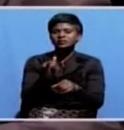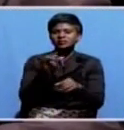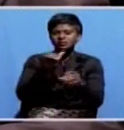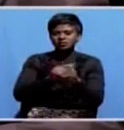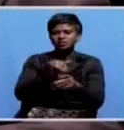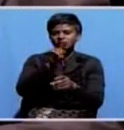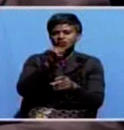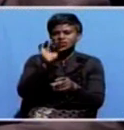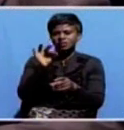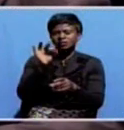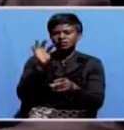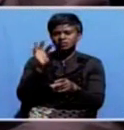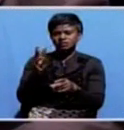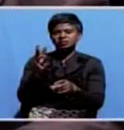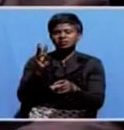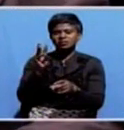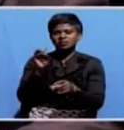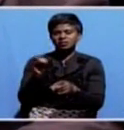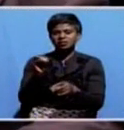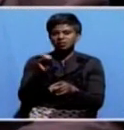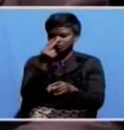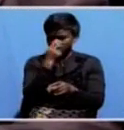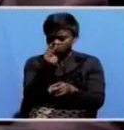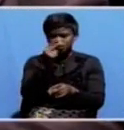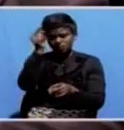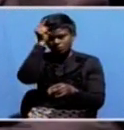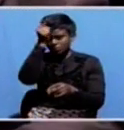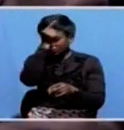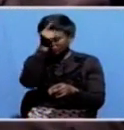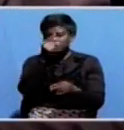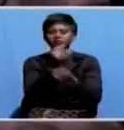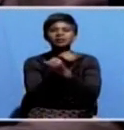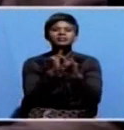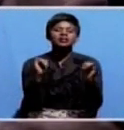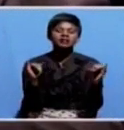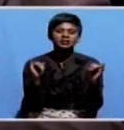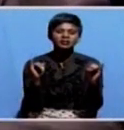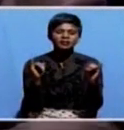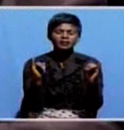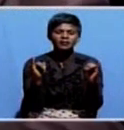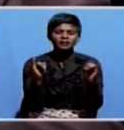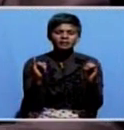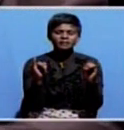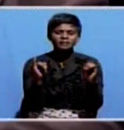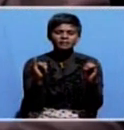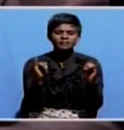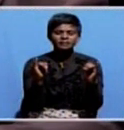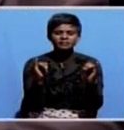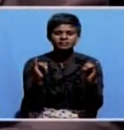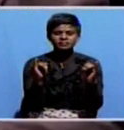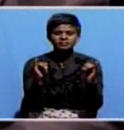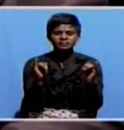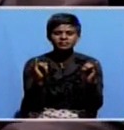of course, we saw Congo become independence. That's when it became even